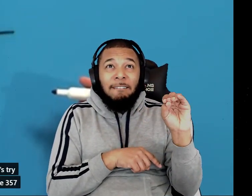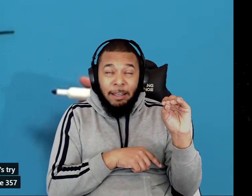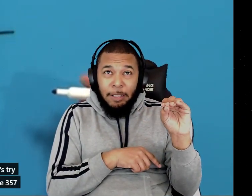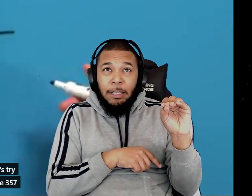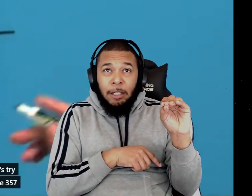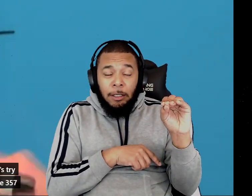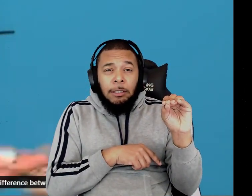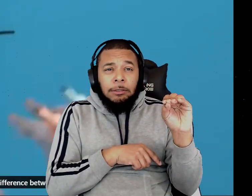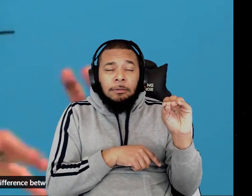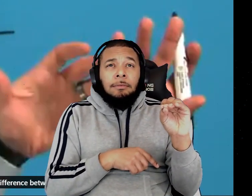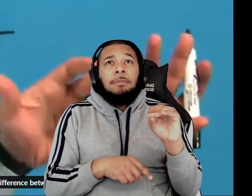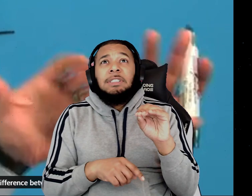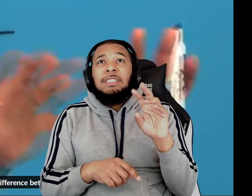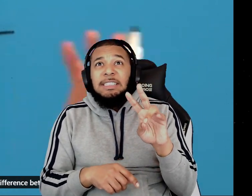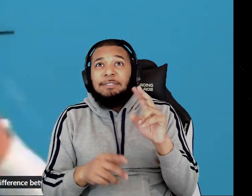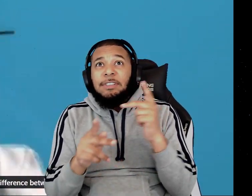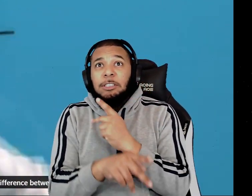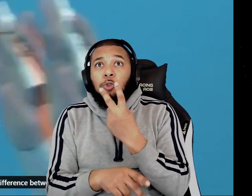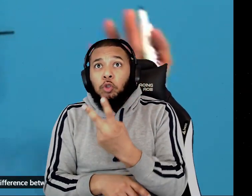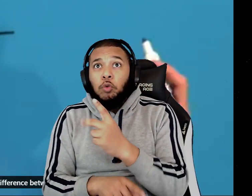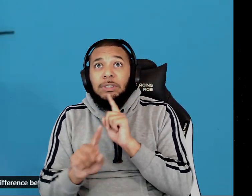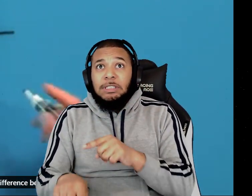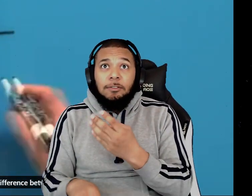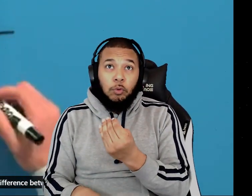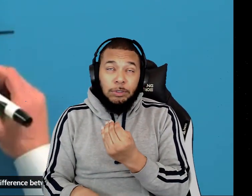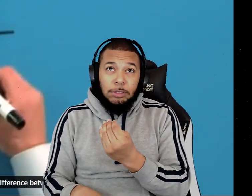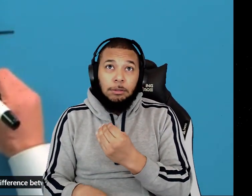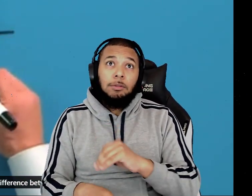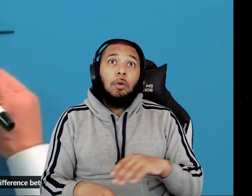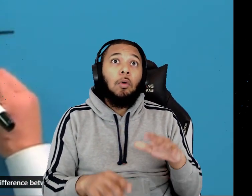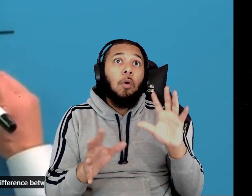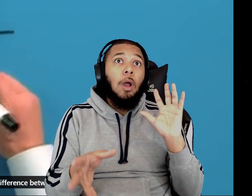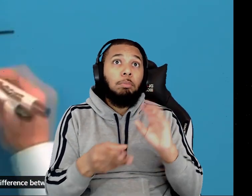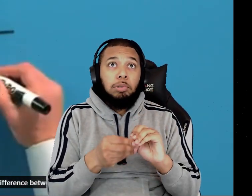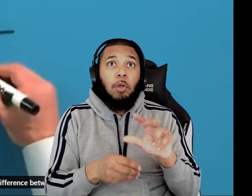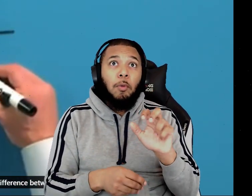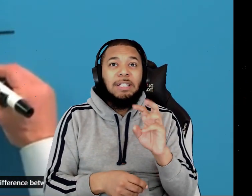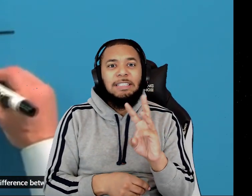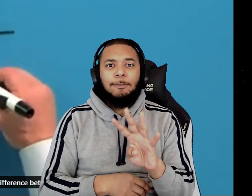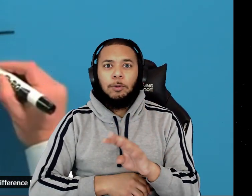350. And 7 times 2 is 14. So that's